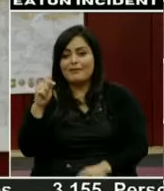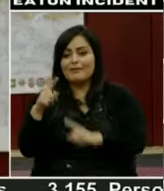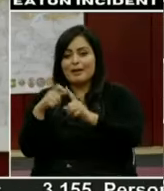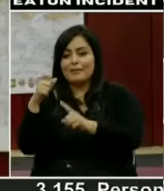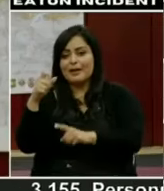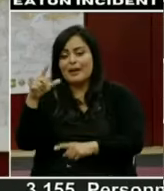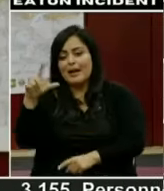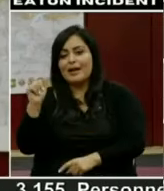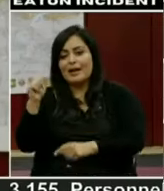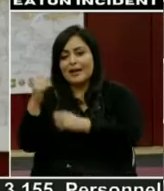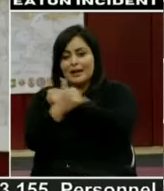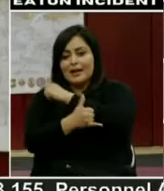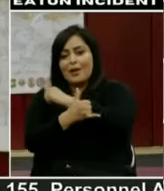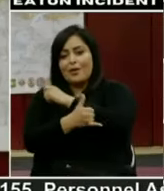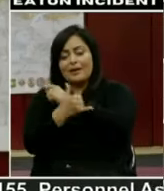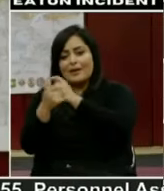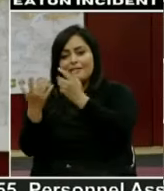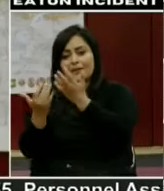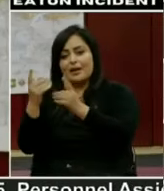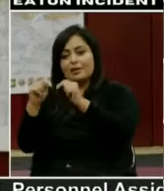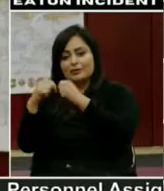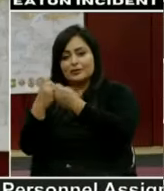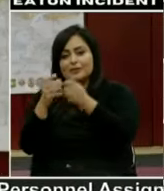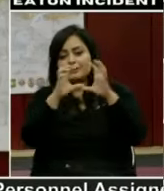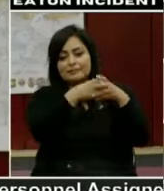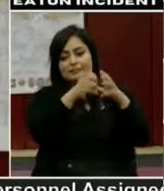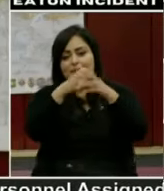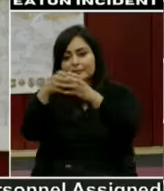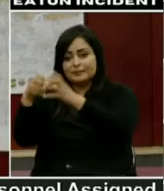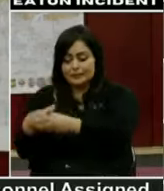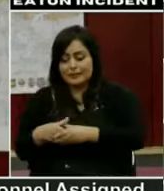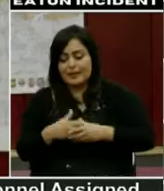LA County Fire's incident management team. And then also,